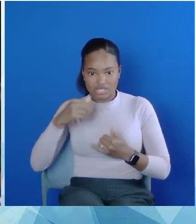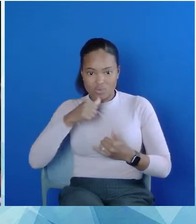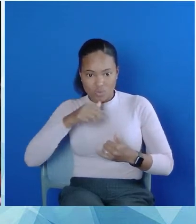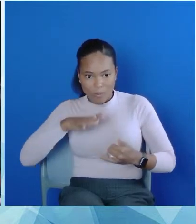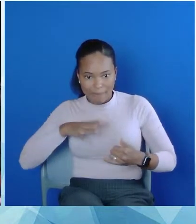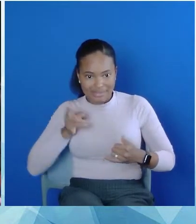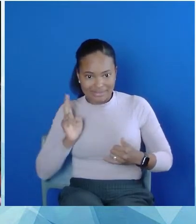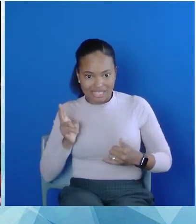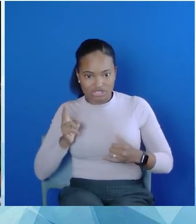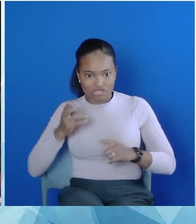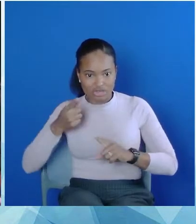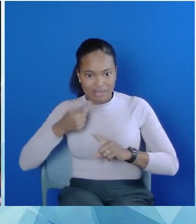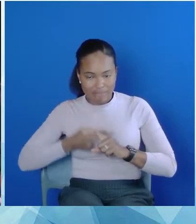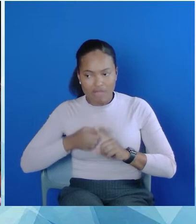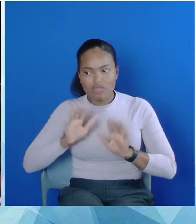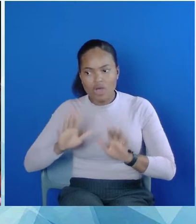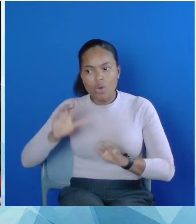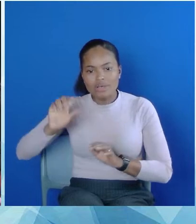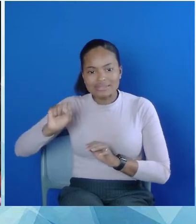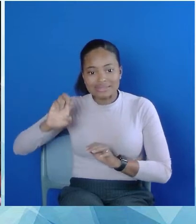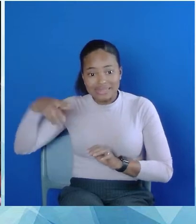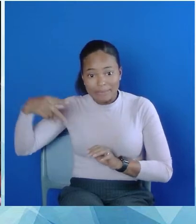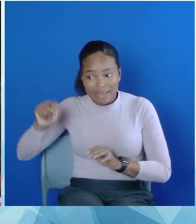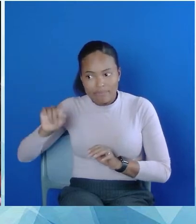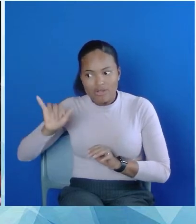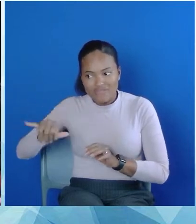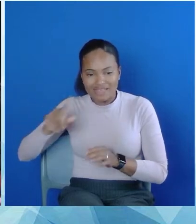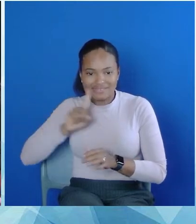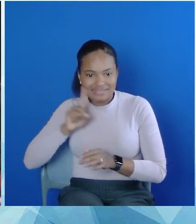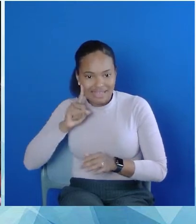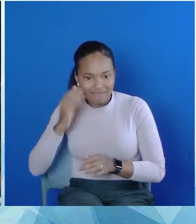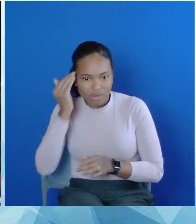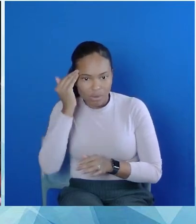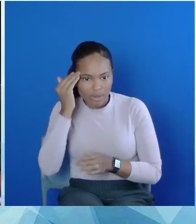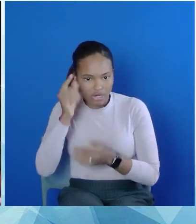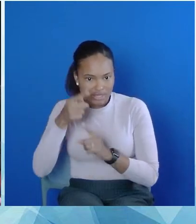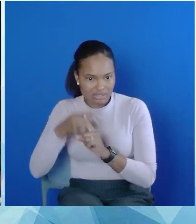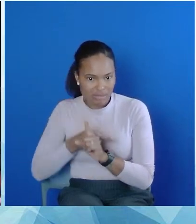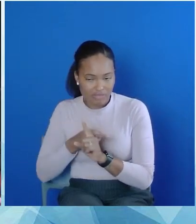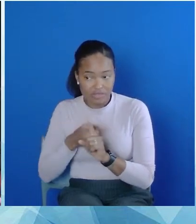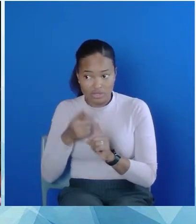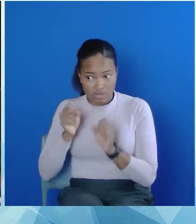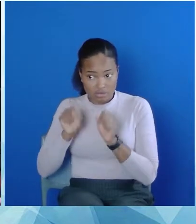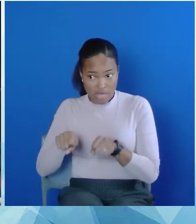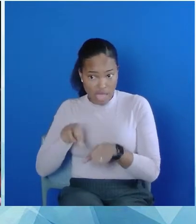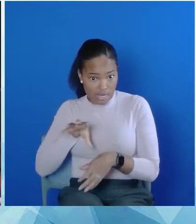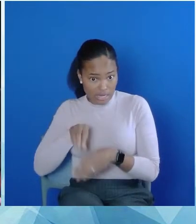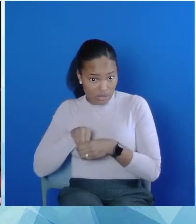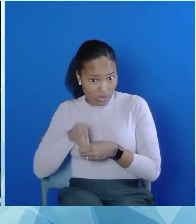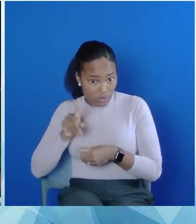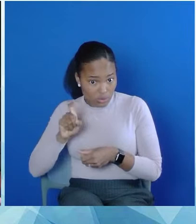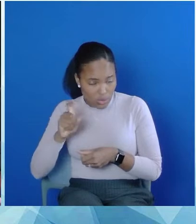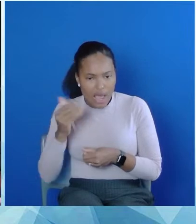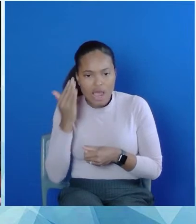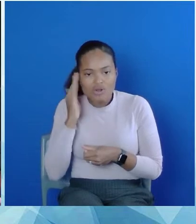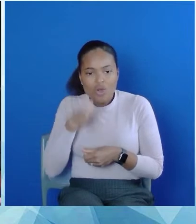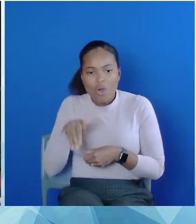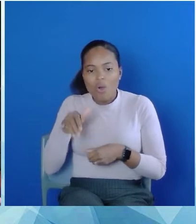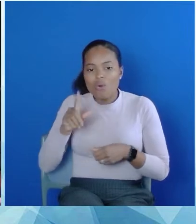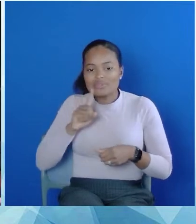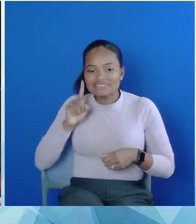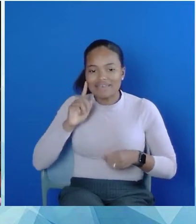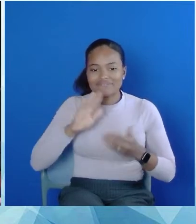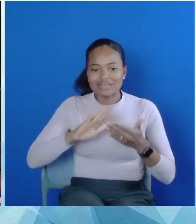September. Is that something that we can include, should include? I know that the deaf community does like a big weekend